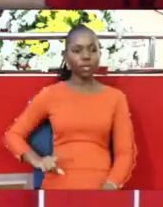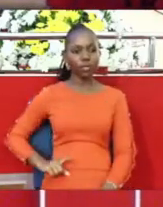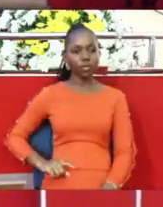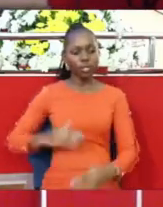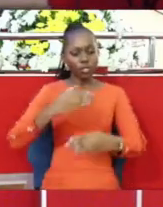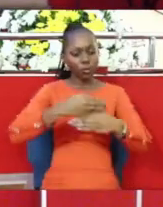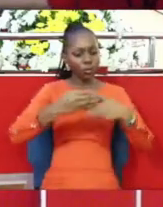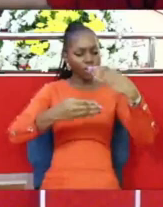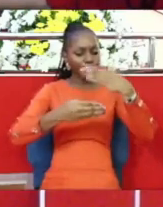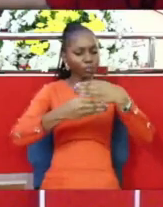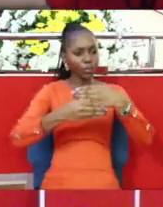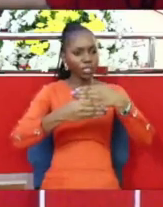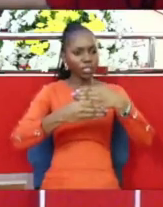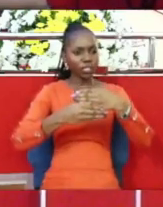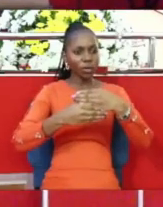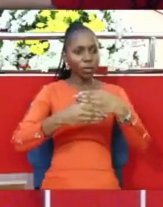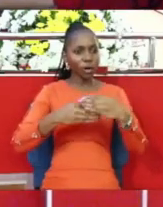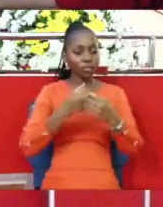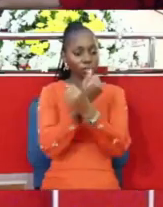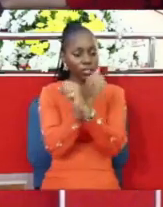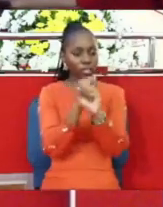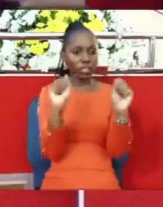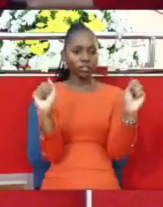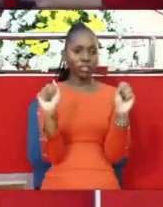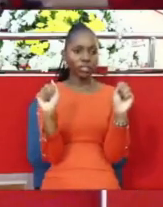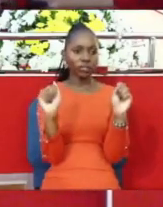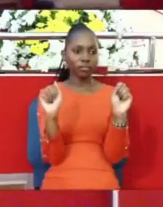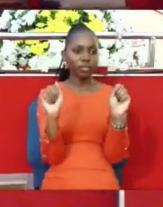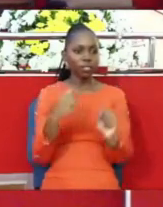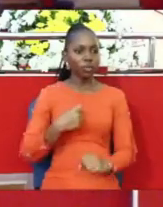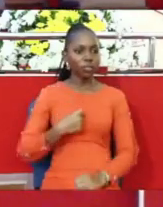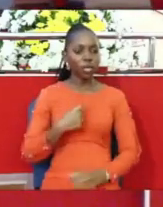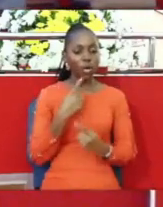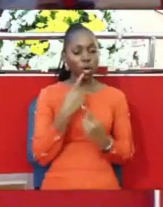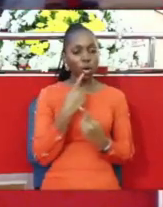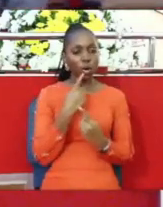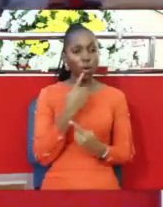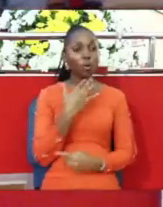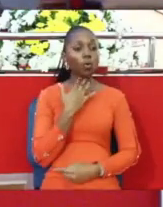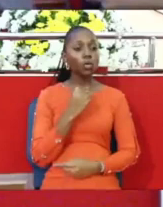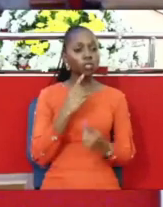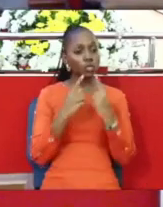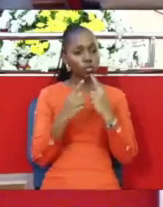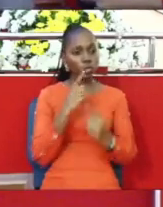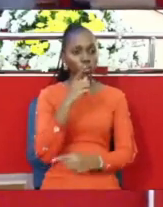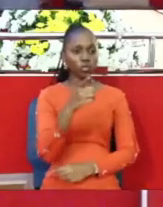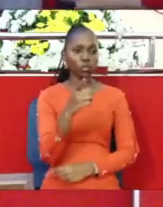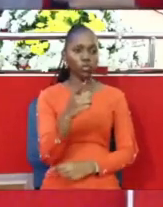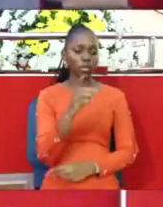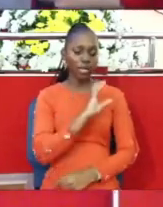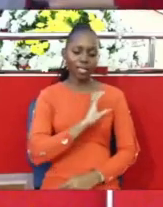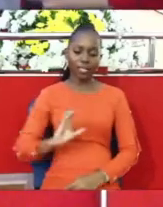for safety. Haikuwa tu ya usalama. I want to talk to you as a Christian. Nataka kuja kwako kama Mkristo. You are saved. Kwamba